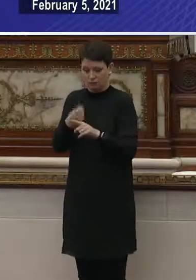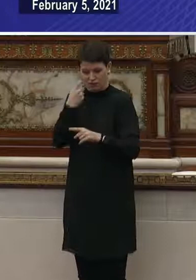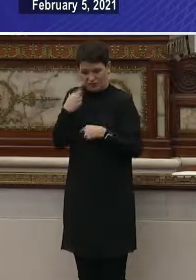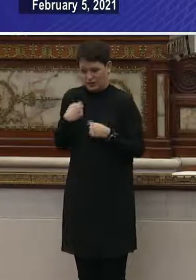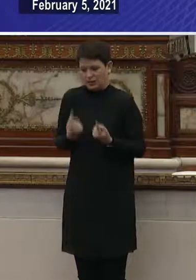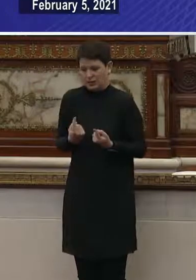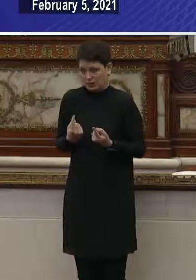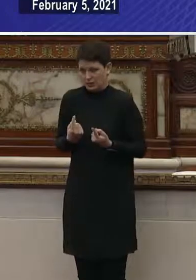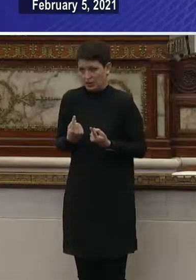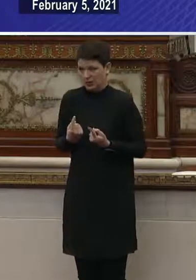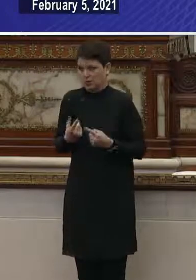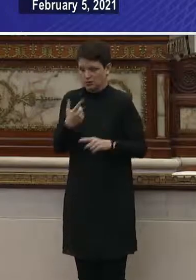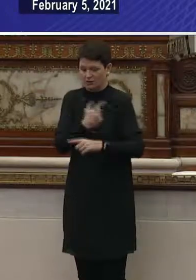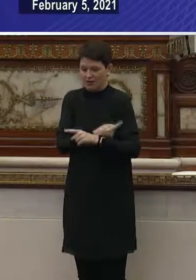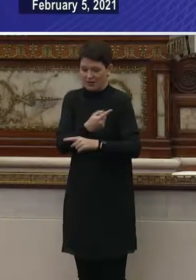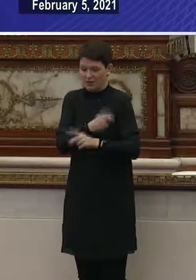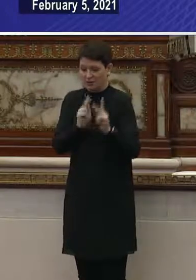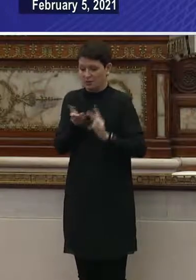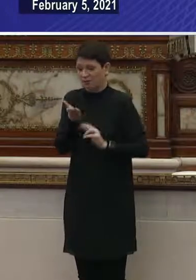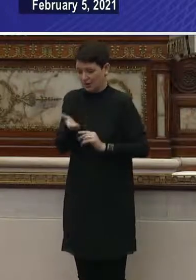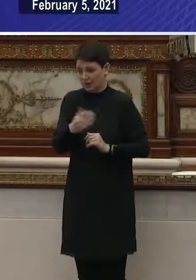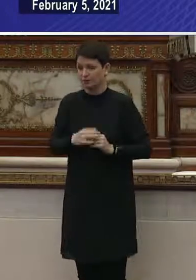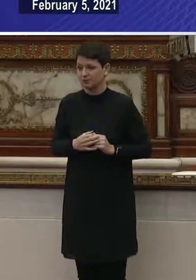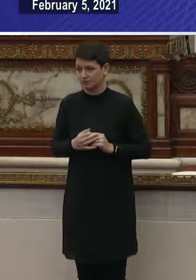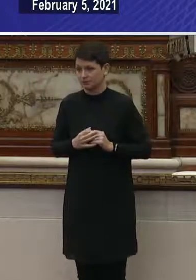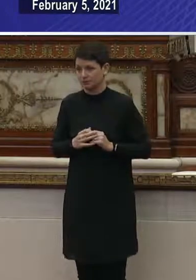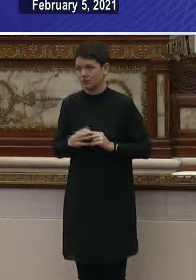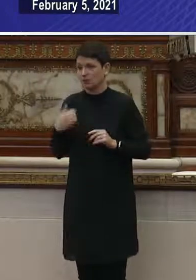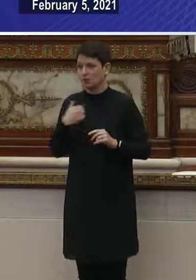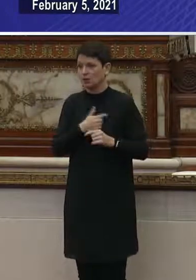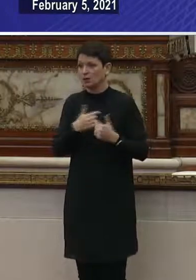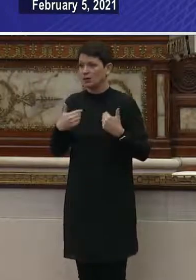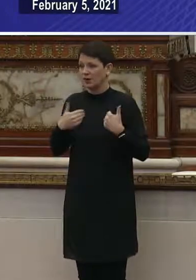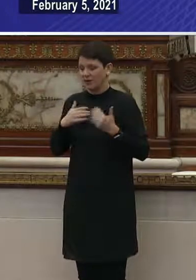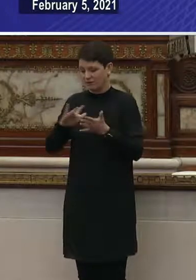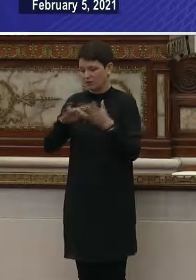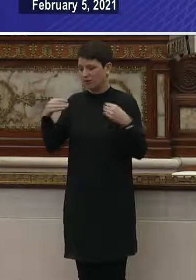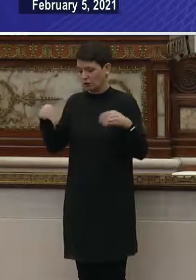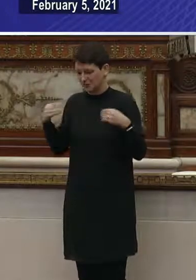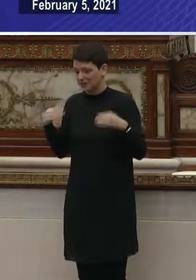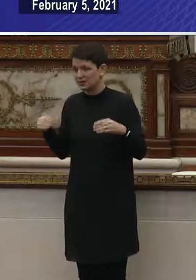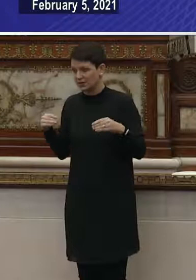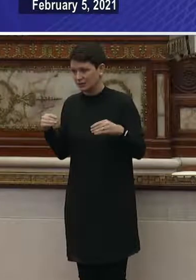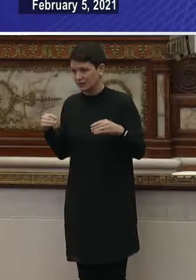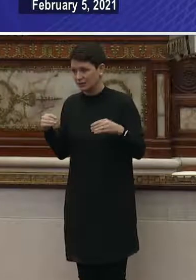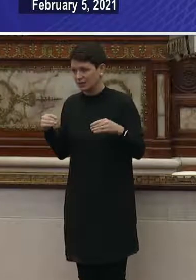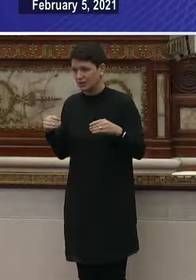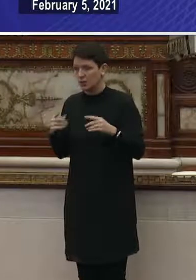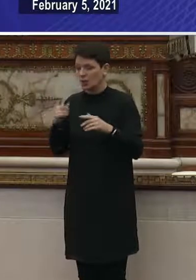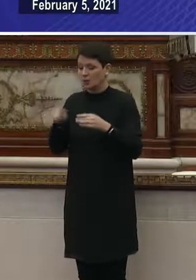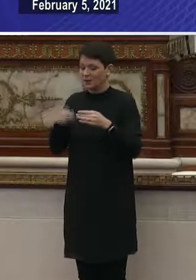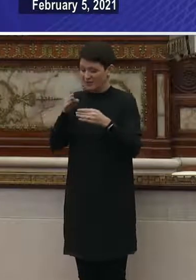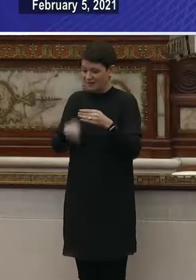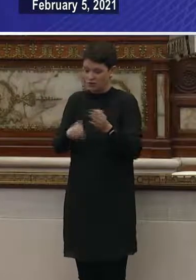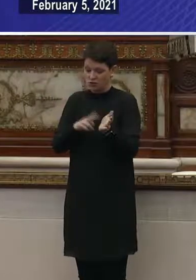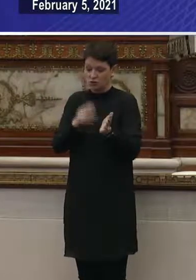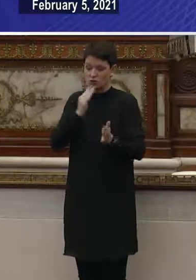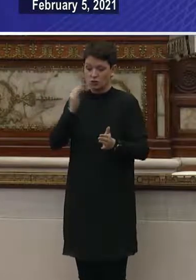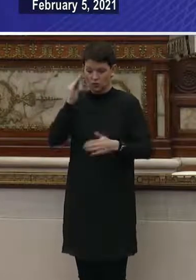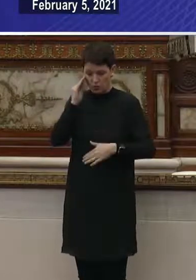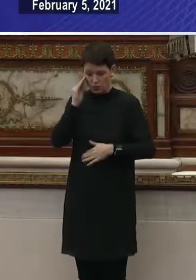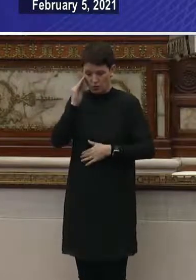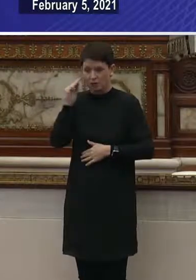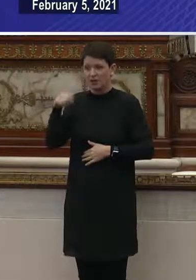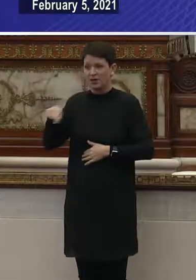recently, to vaccinate folks there. We also have the pharmacies that once they finish the nursing homes, they're going to